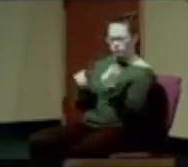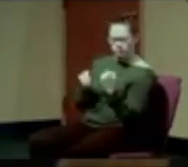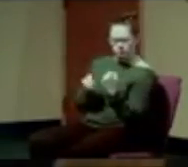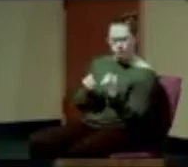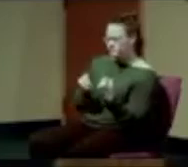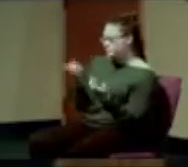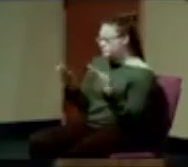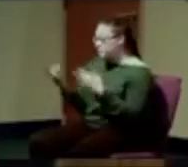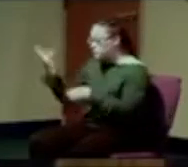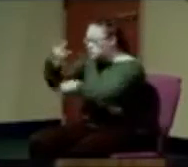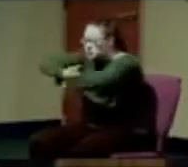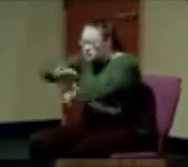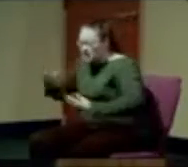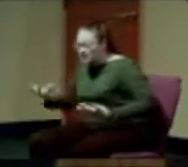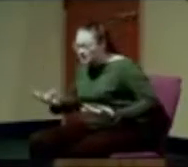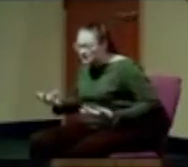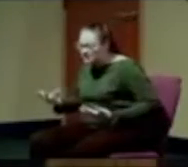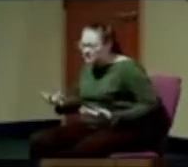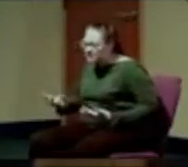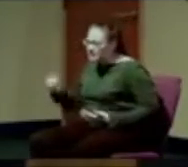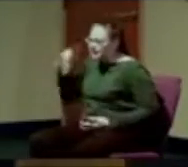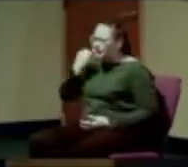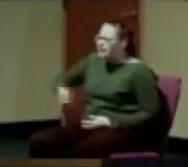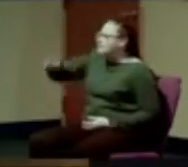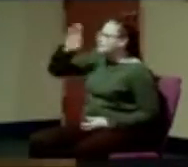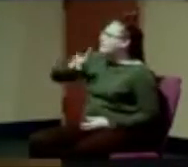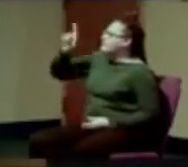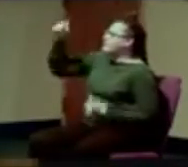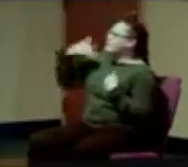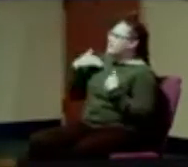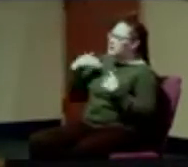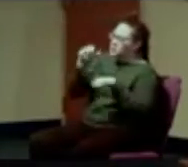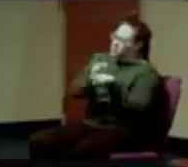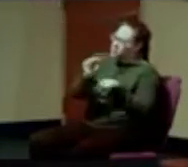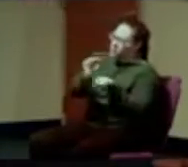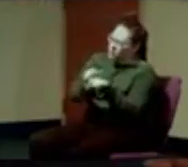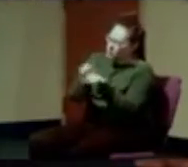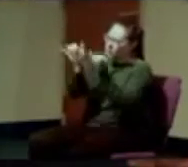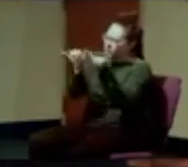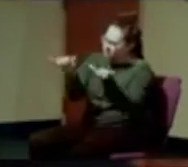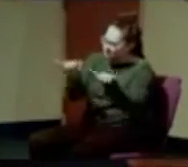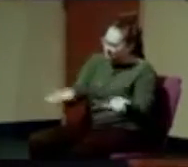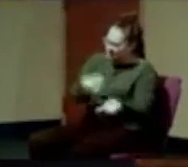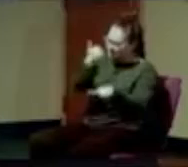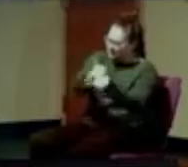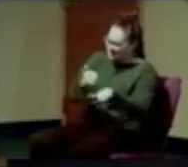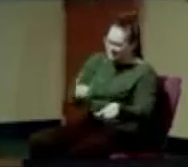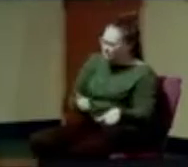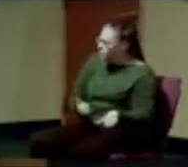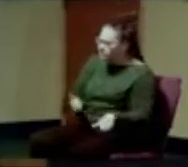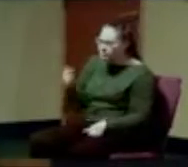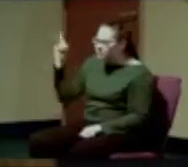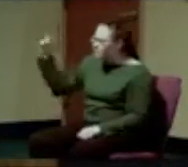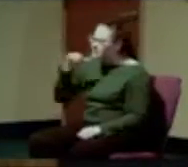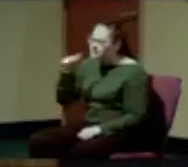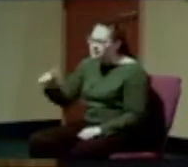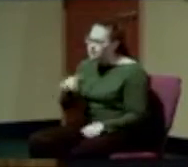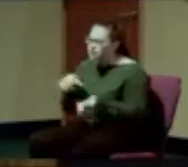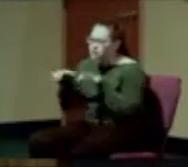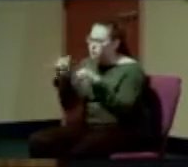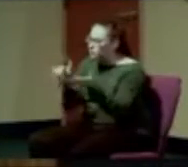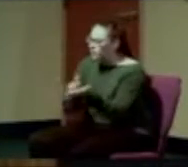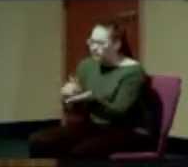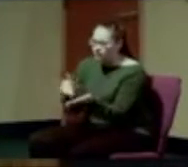2 days? See, if God had a work system, God would have told us the number of days and what to do with this system, but he didn't do that. But on